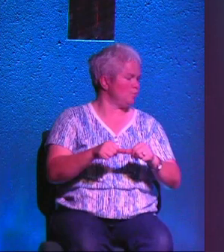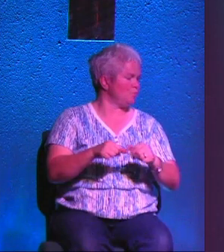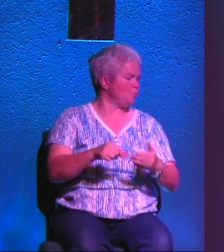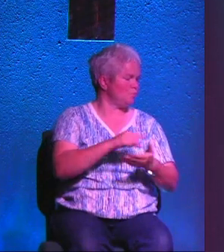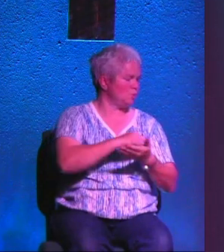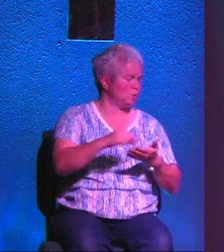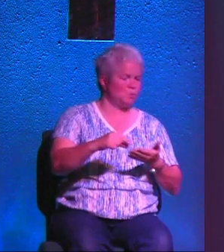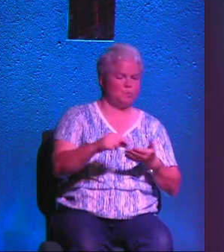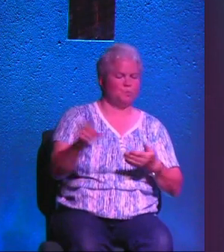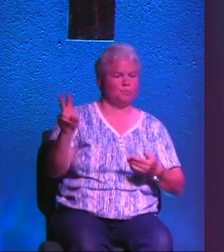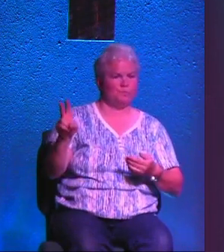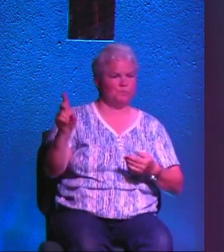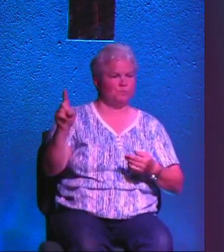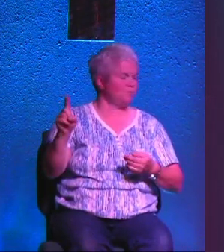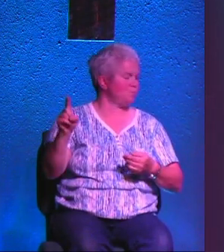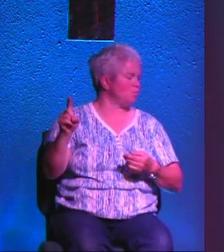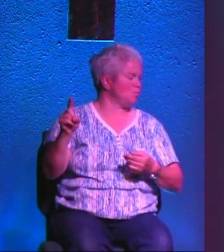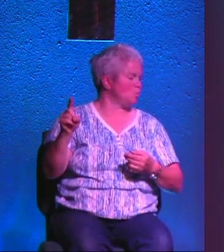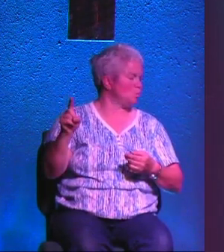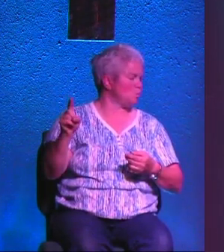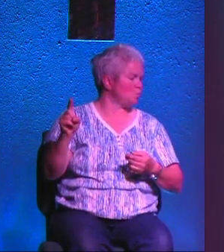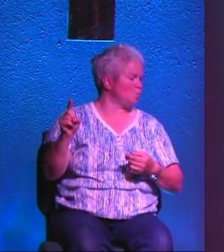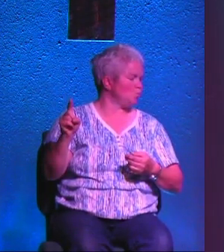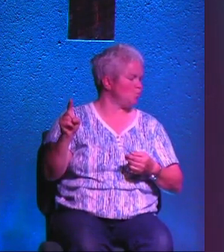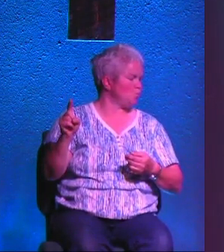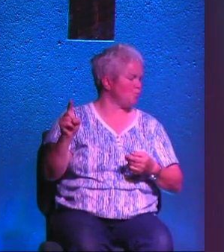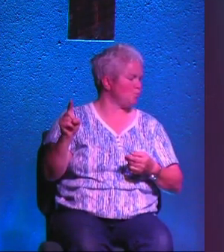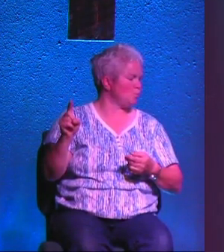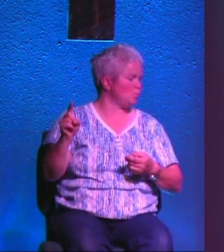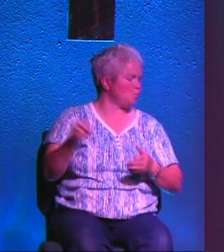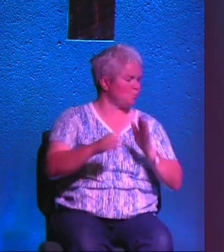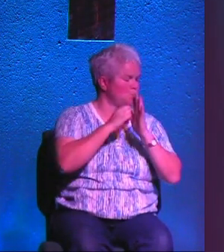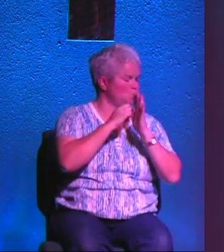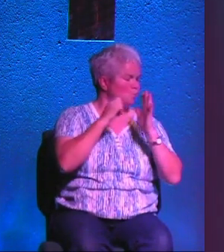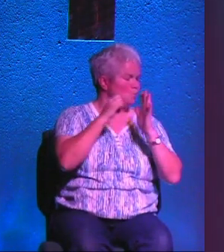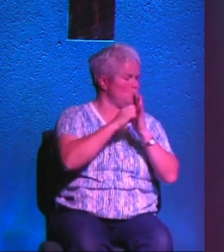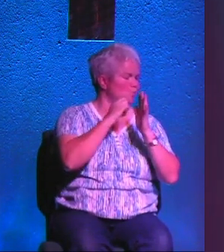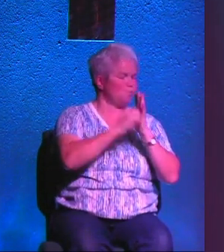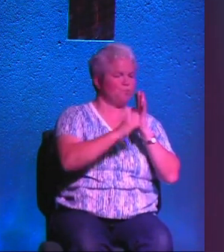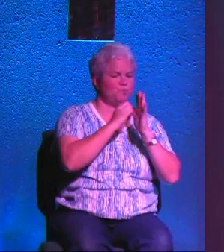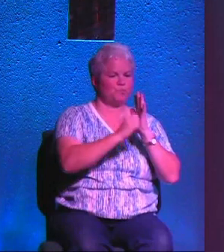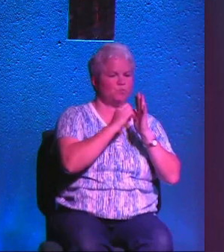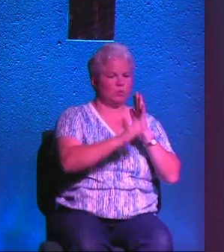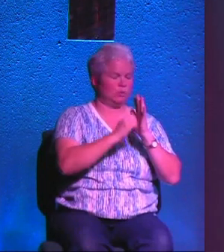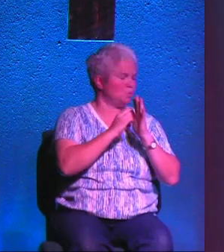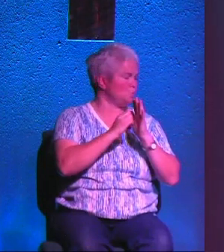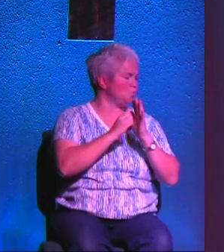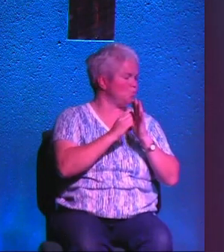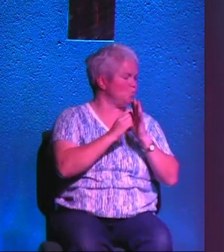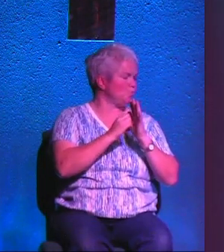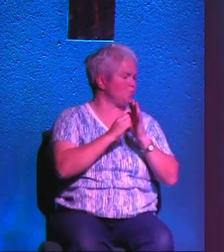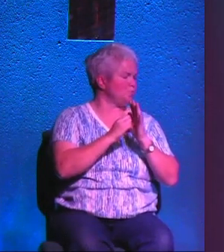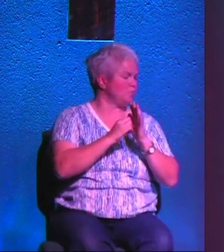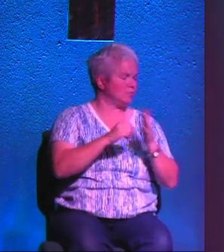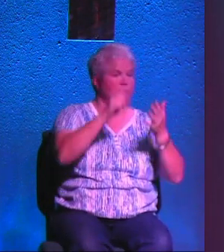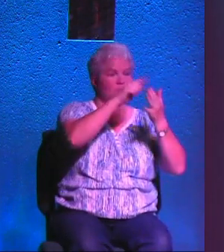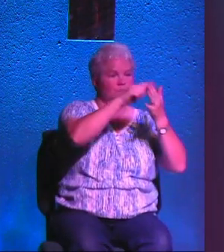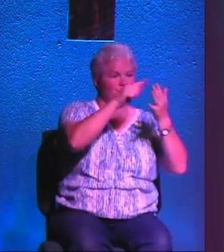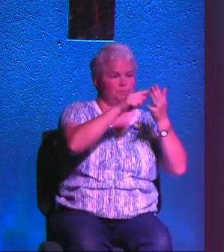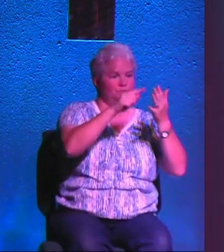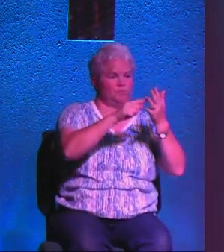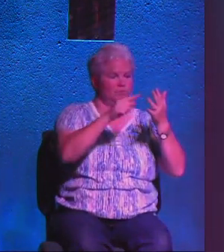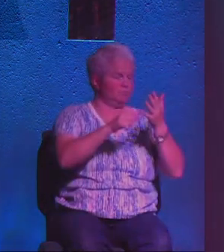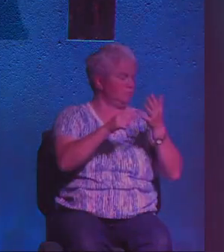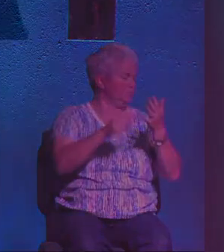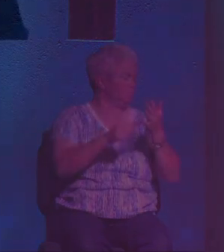In verse 21, Paul gives us an example of the rules that the false teachers were trying to implement. So